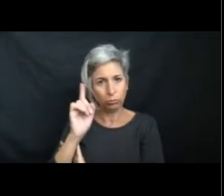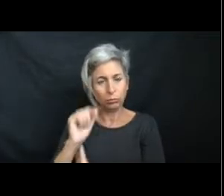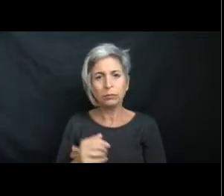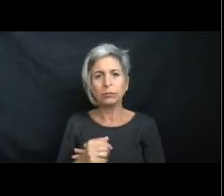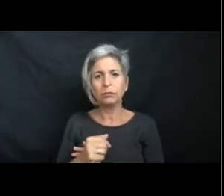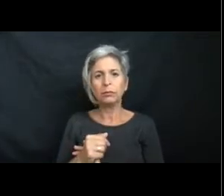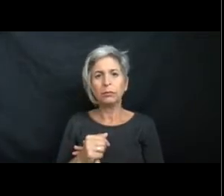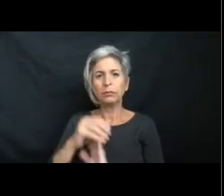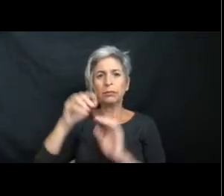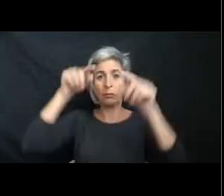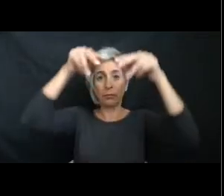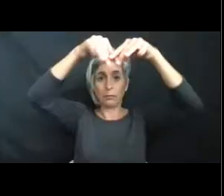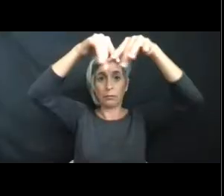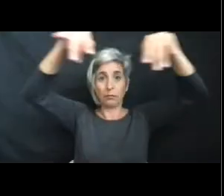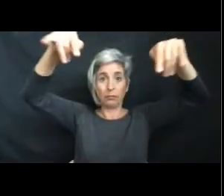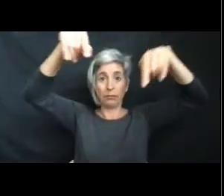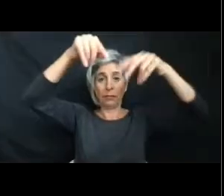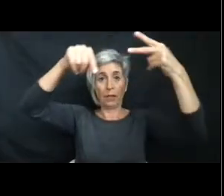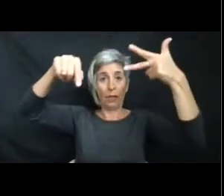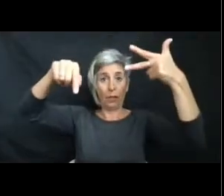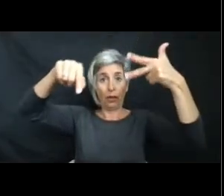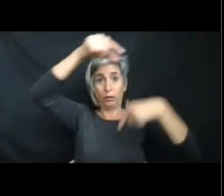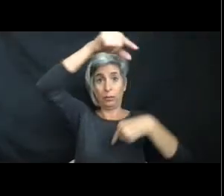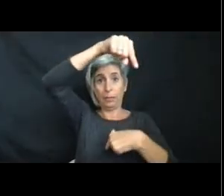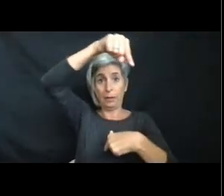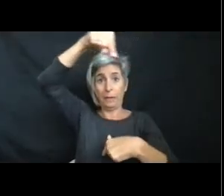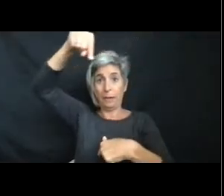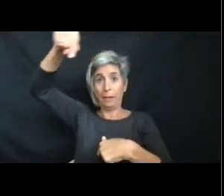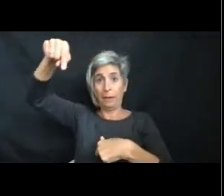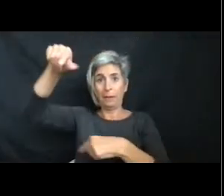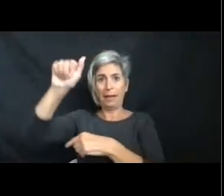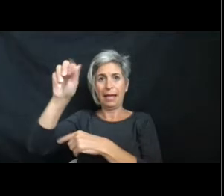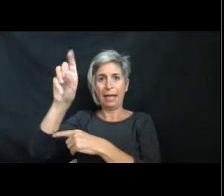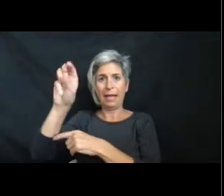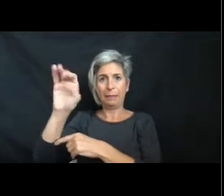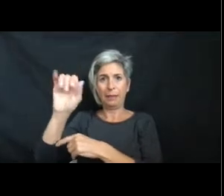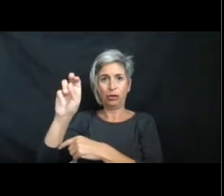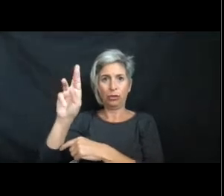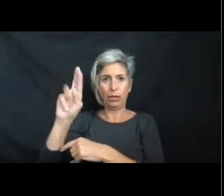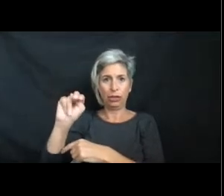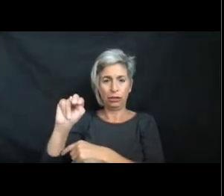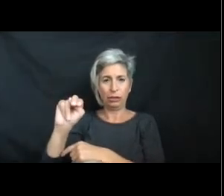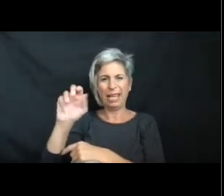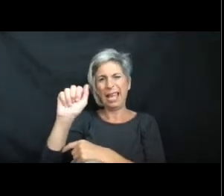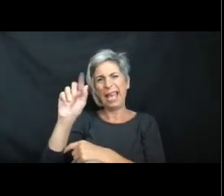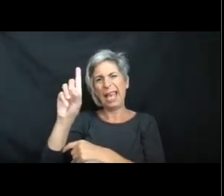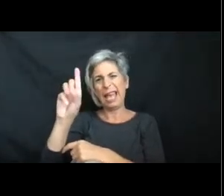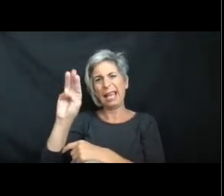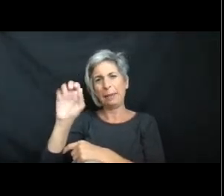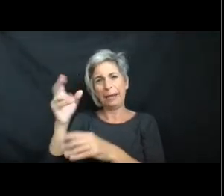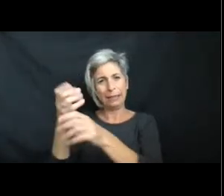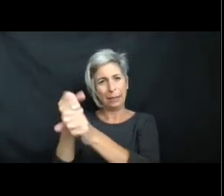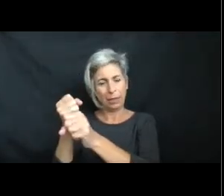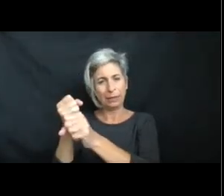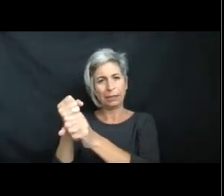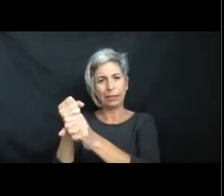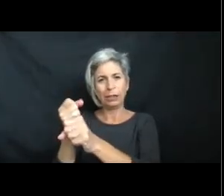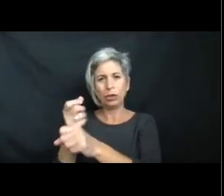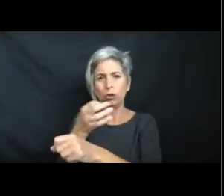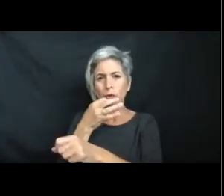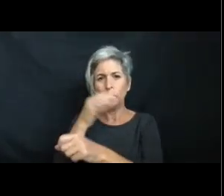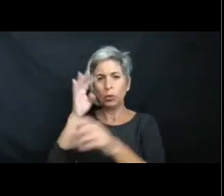Your next option up in the top is admin. So I will go further into this right now because admin is like as soon as you create